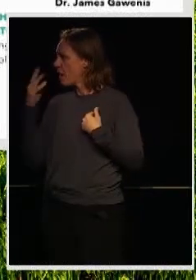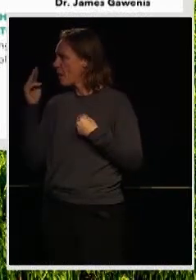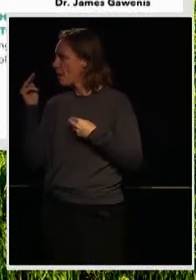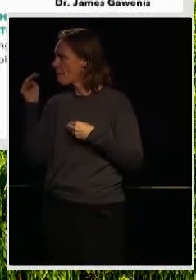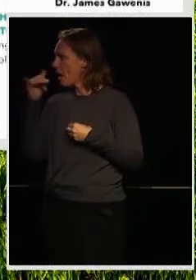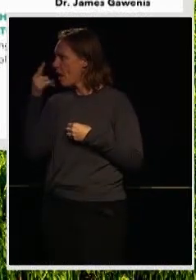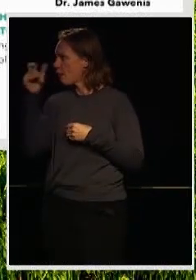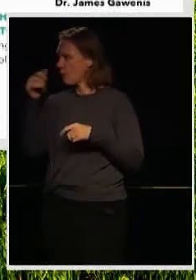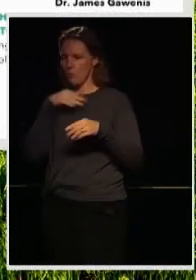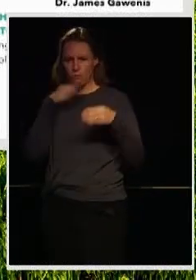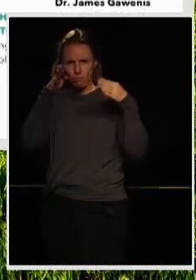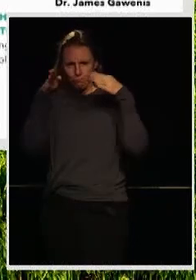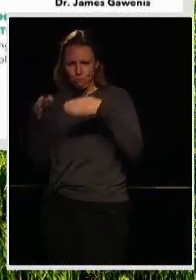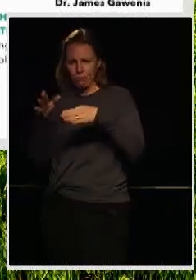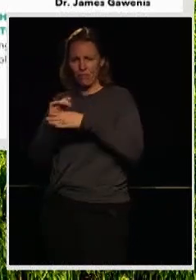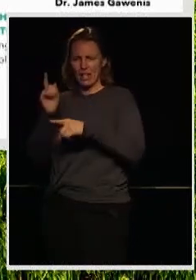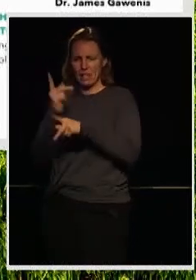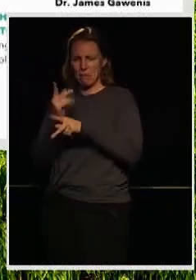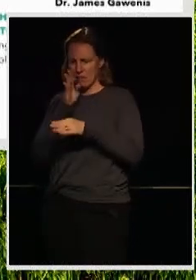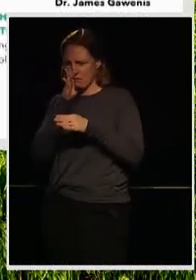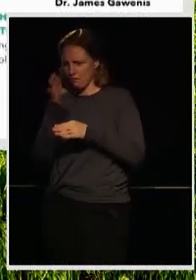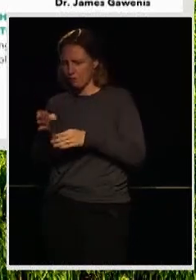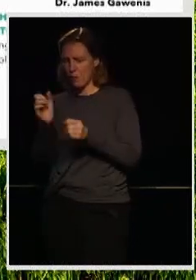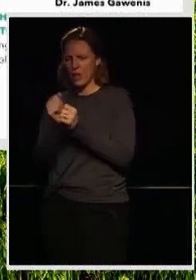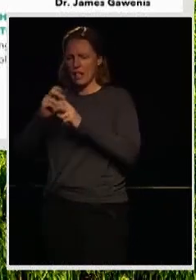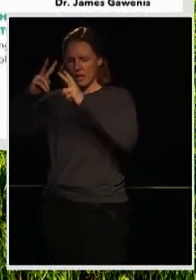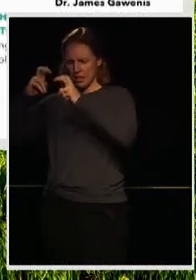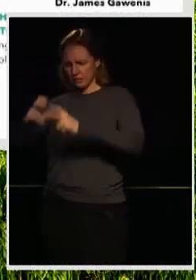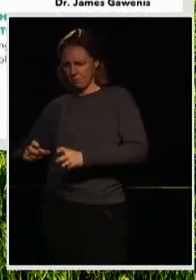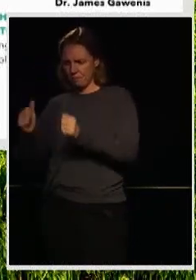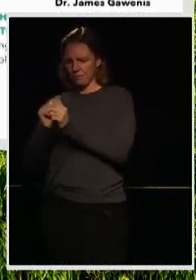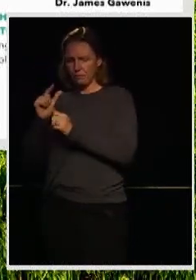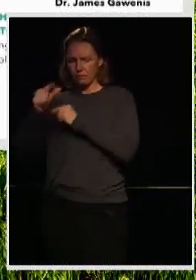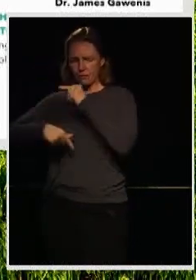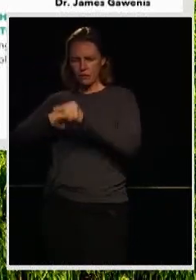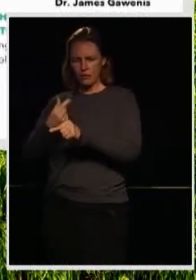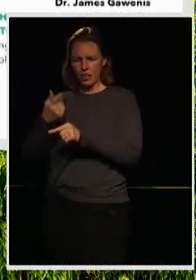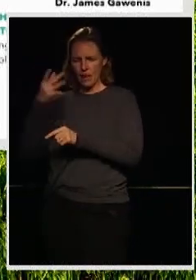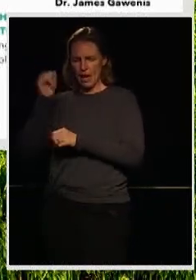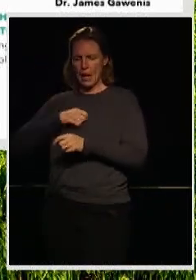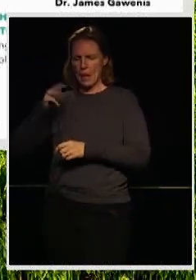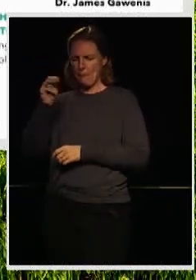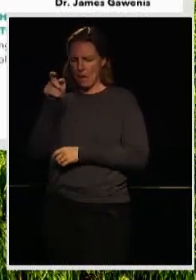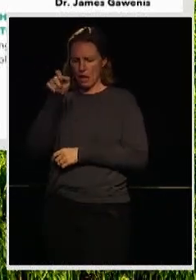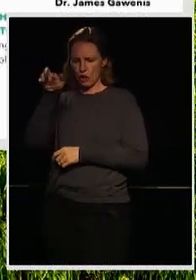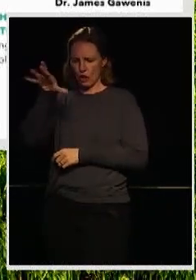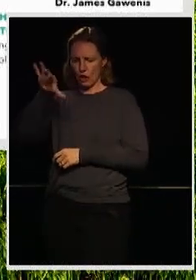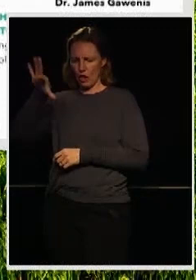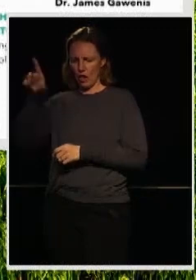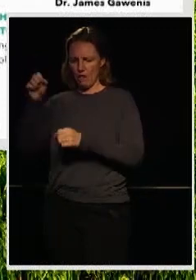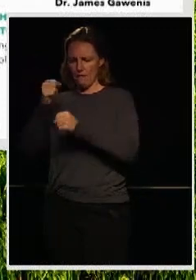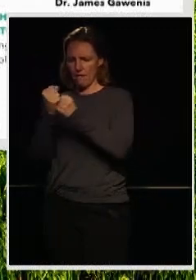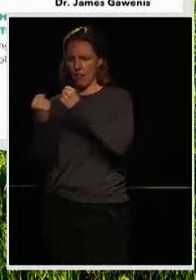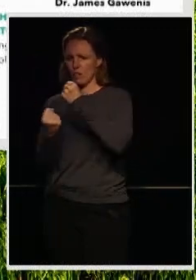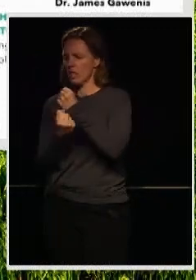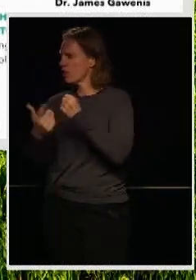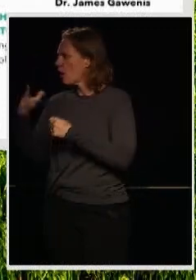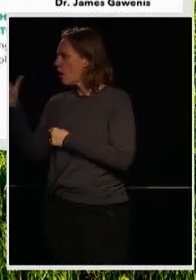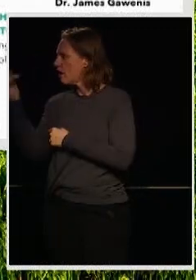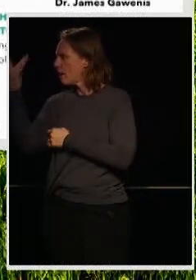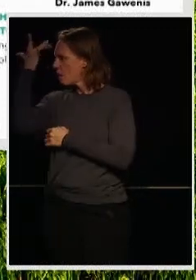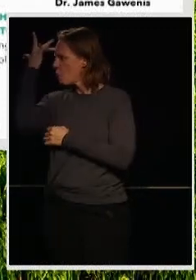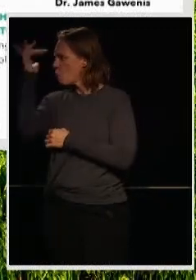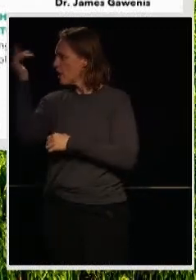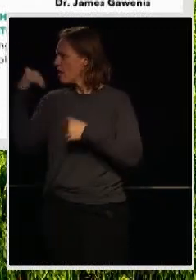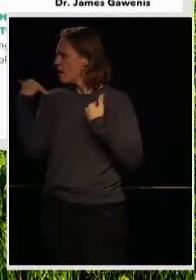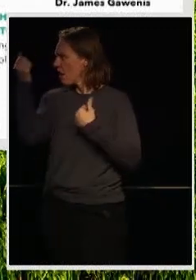on track with his experience as an analyst with Global PayX and MasterCard Foundation. We have also a very, very brilliant